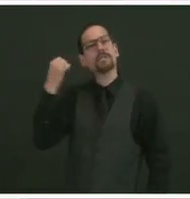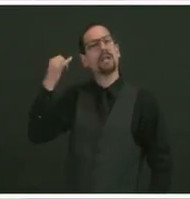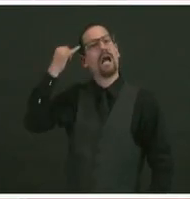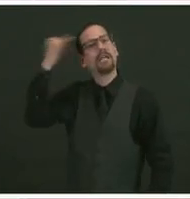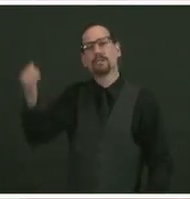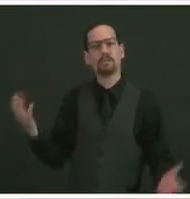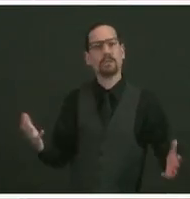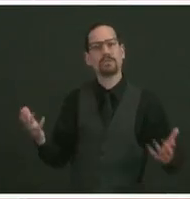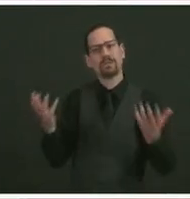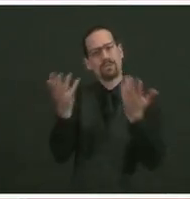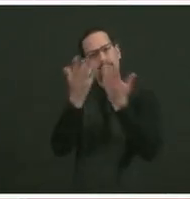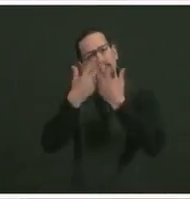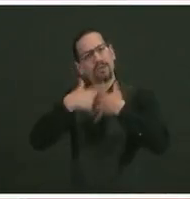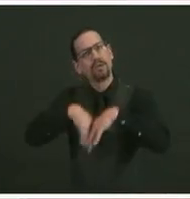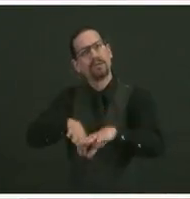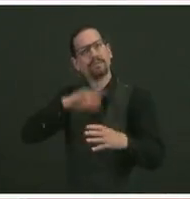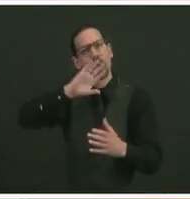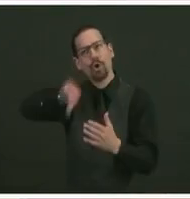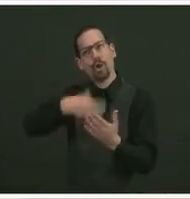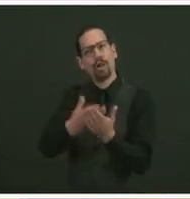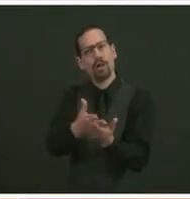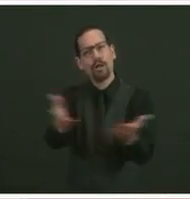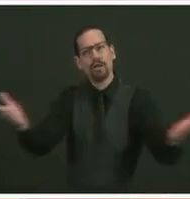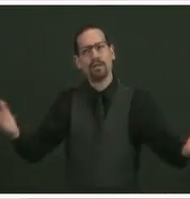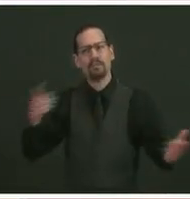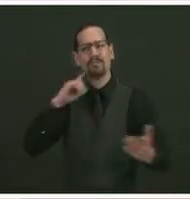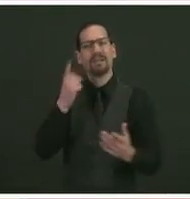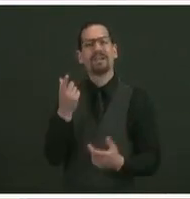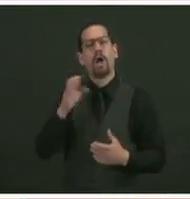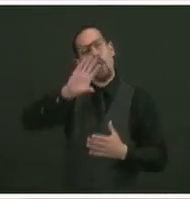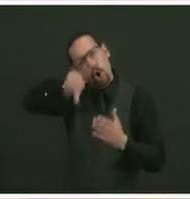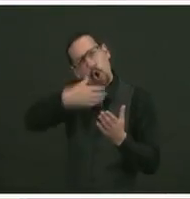less fragmentation, investments in community care,